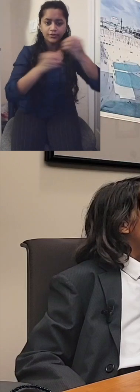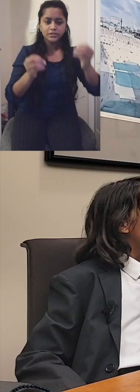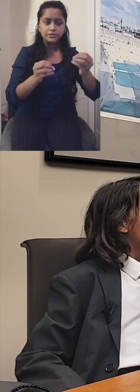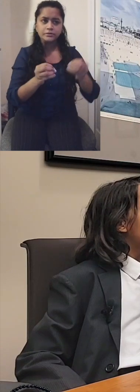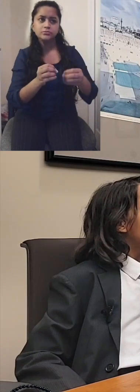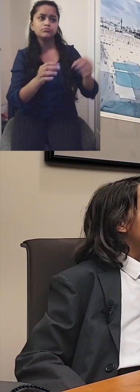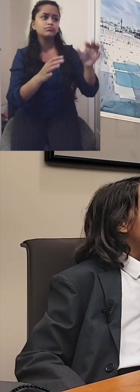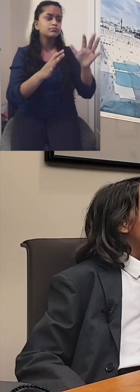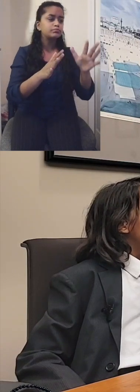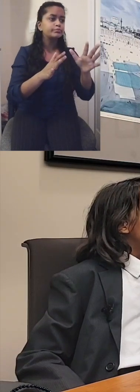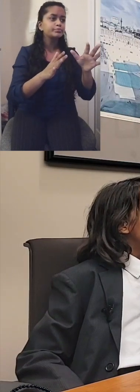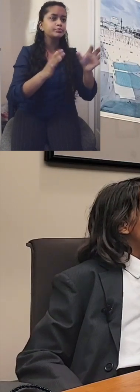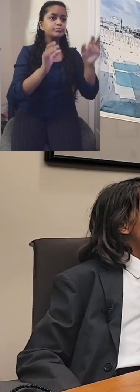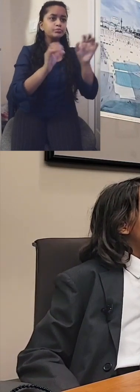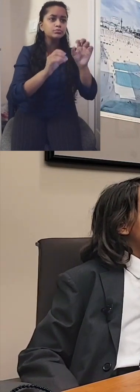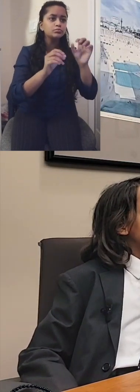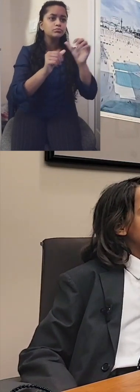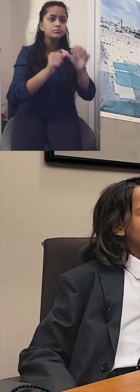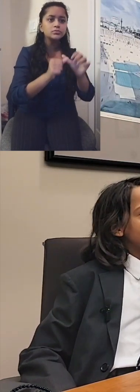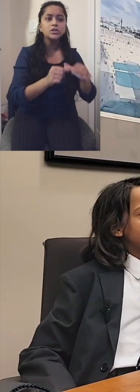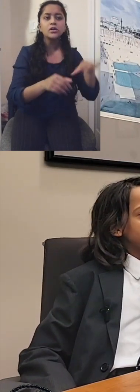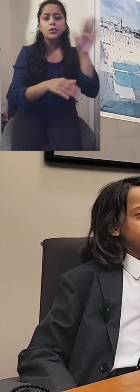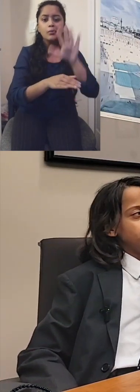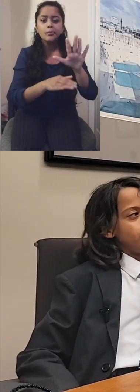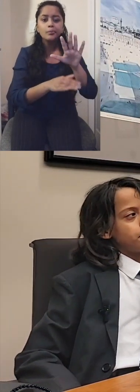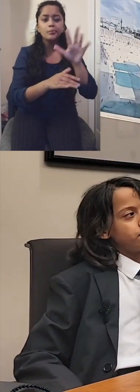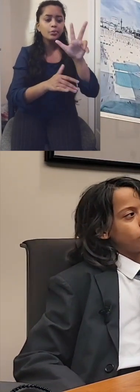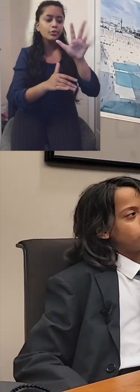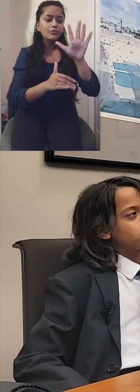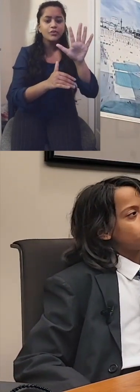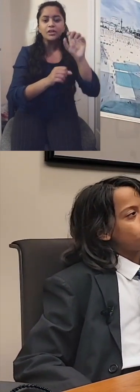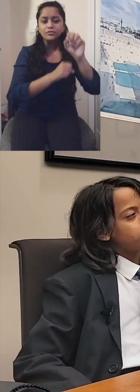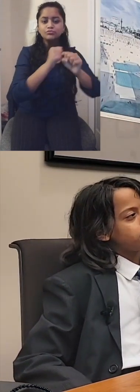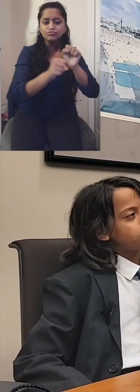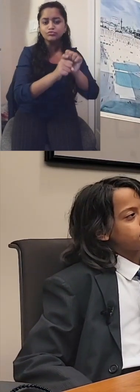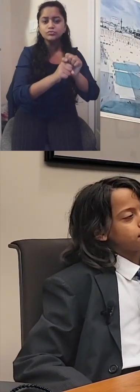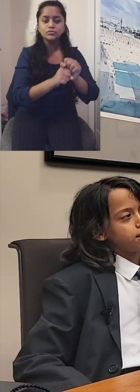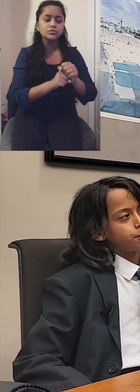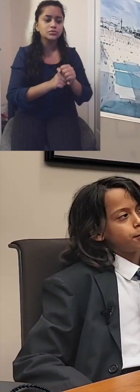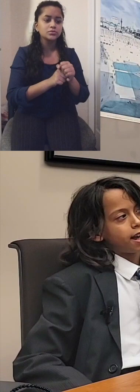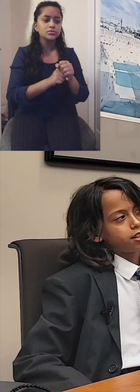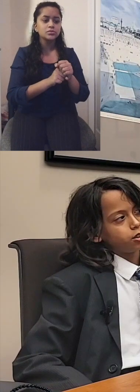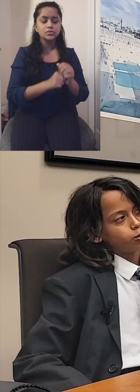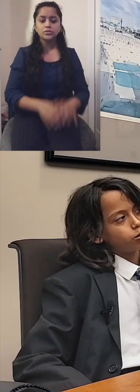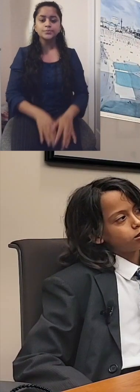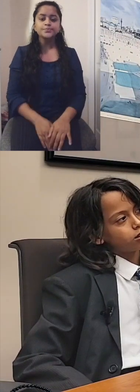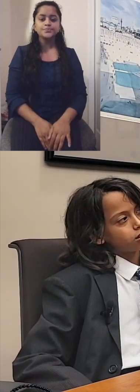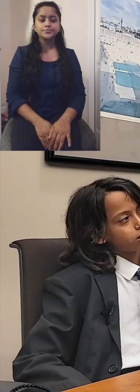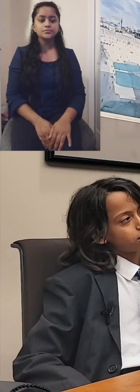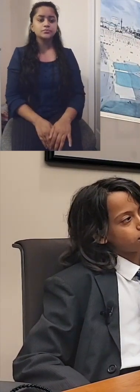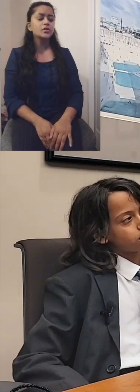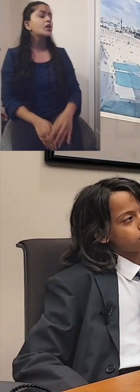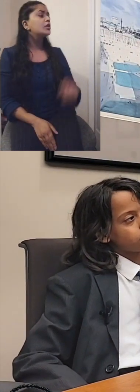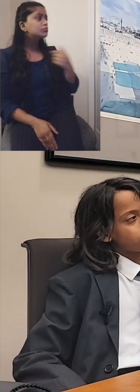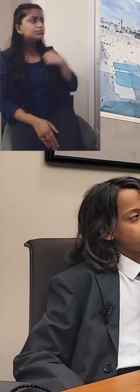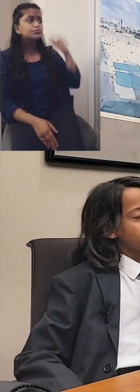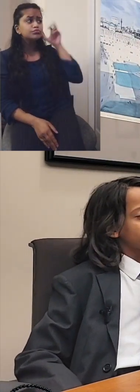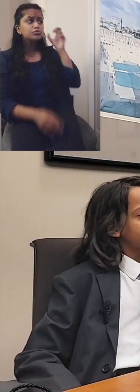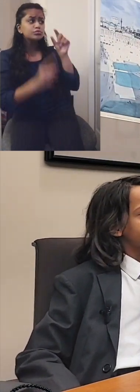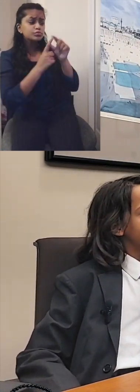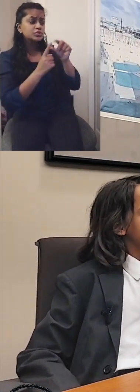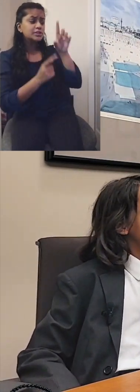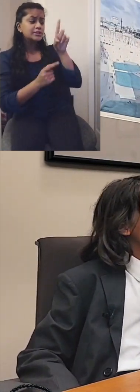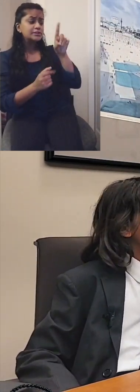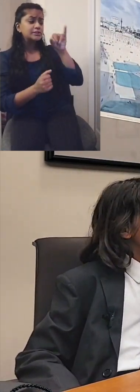now. So I heard the word diplomat before. So what does a diplomat do? Yeah, so I guess